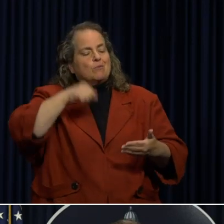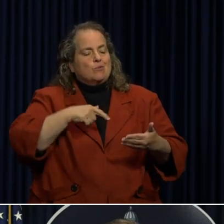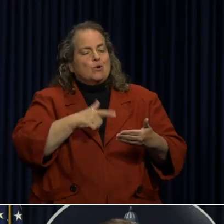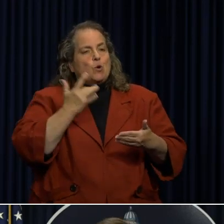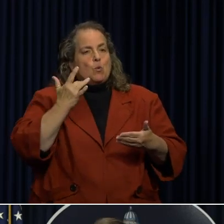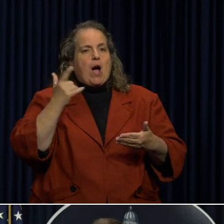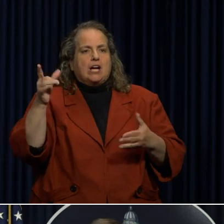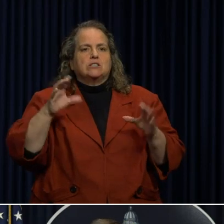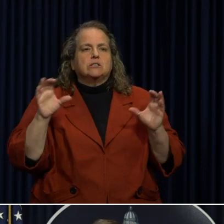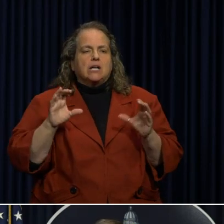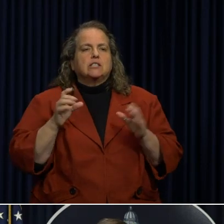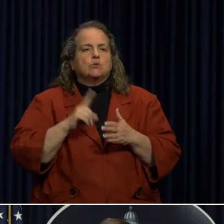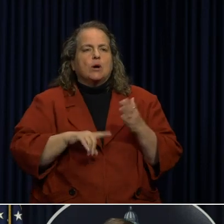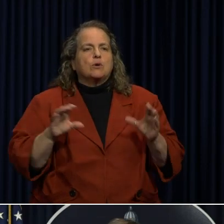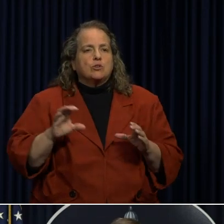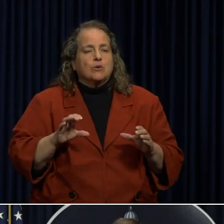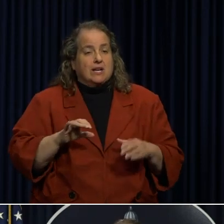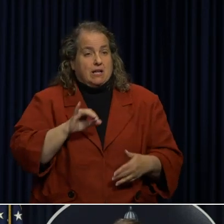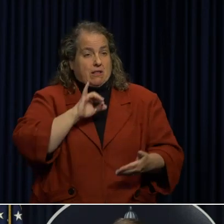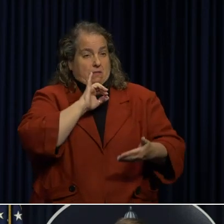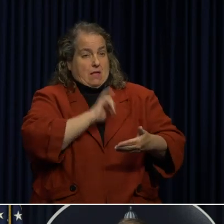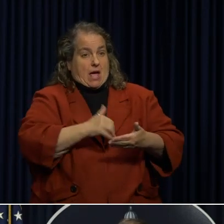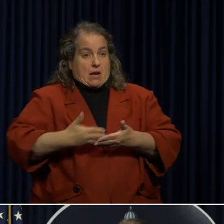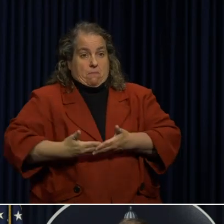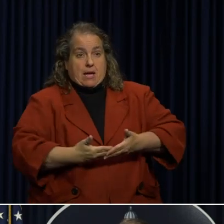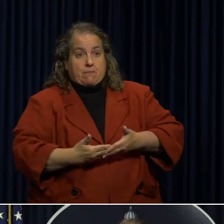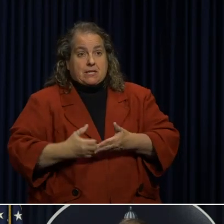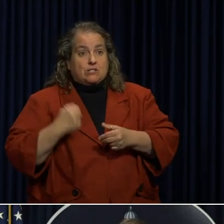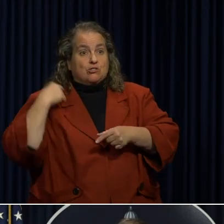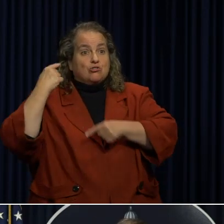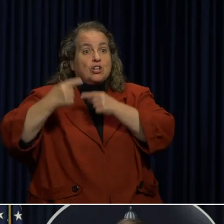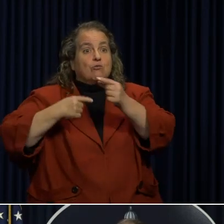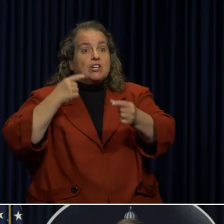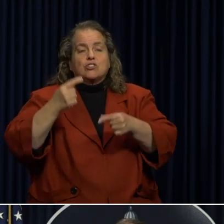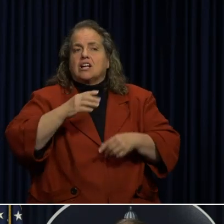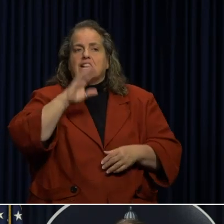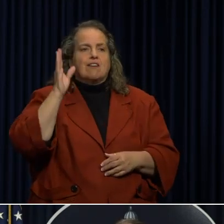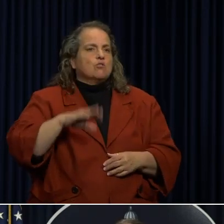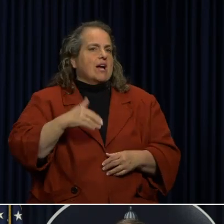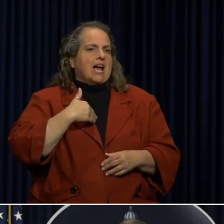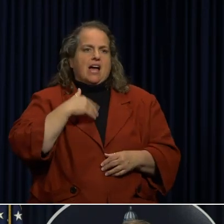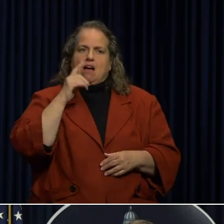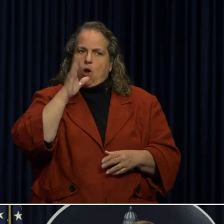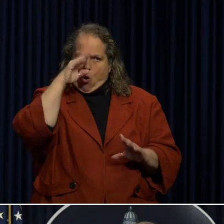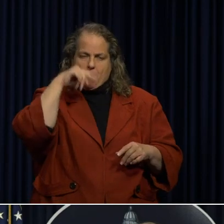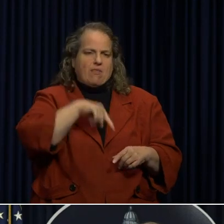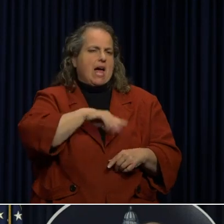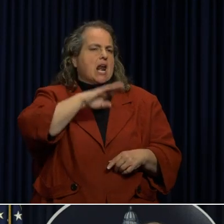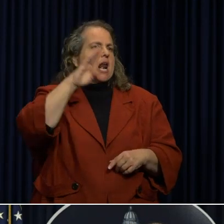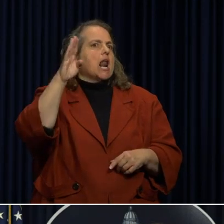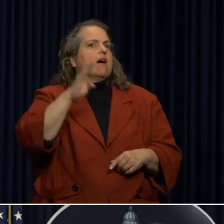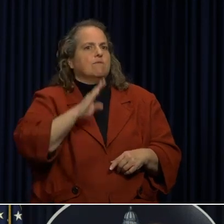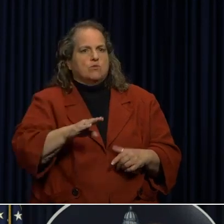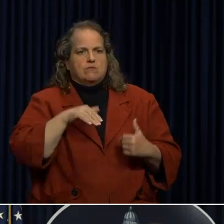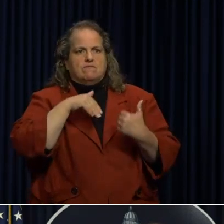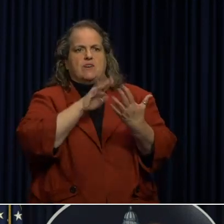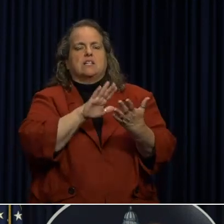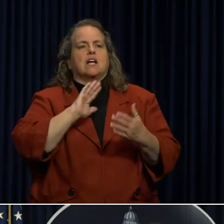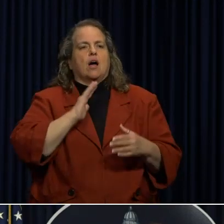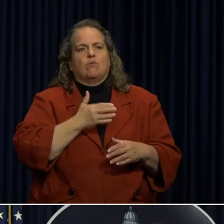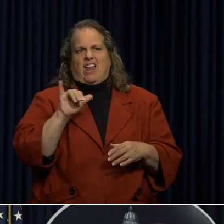hopefully, that baby's generation never has to face something like what we're going through.